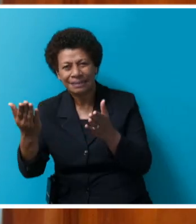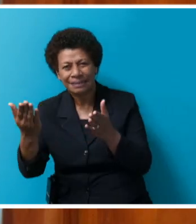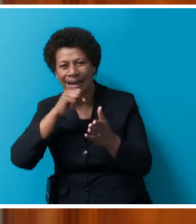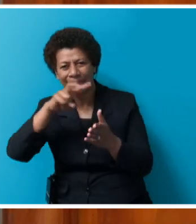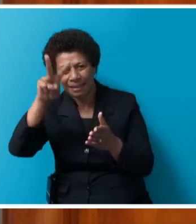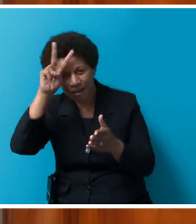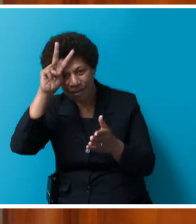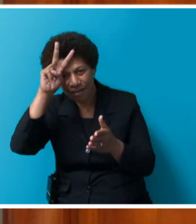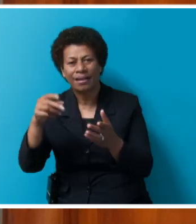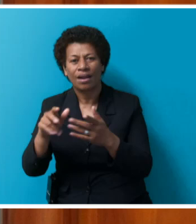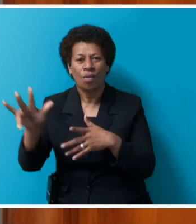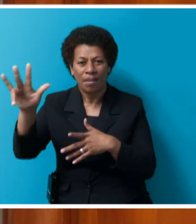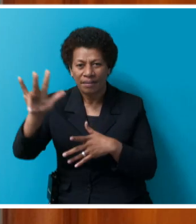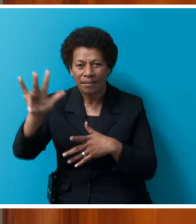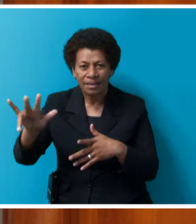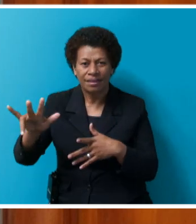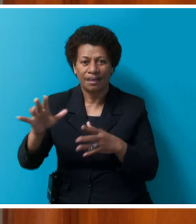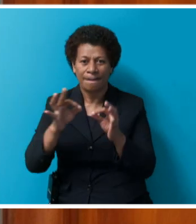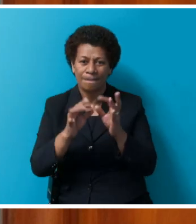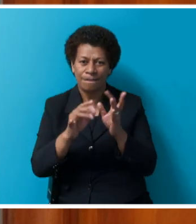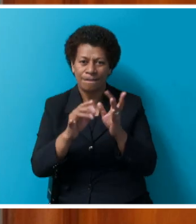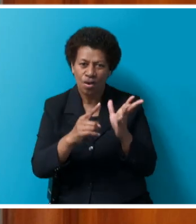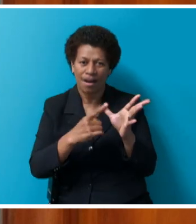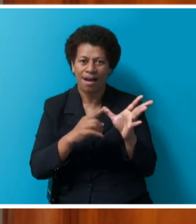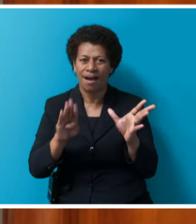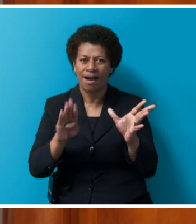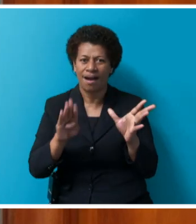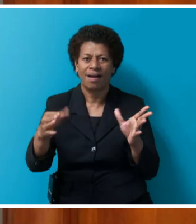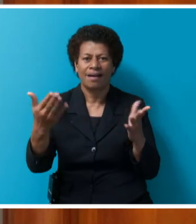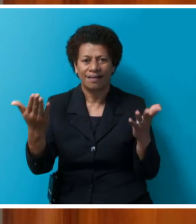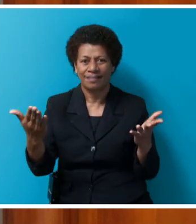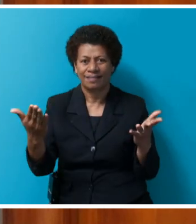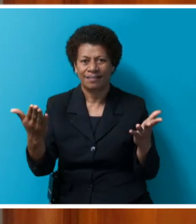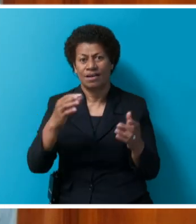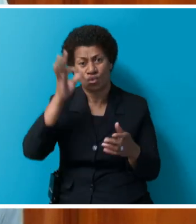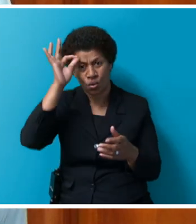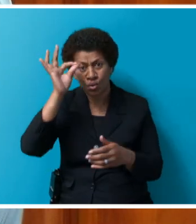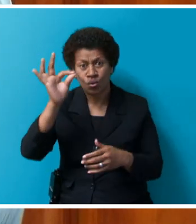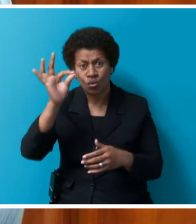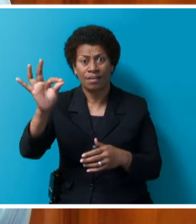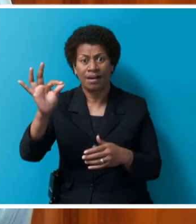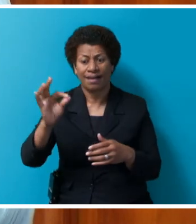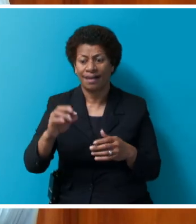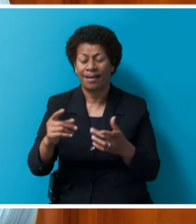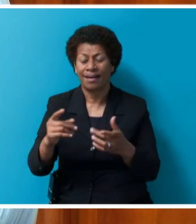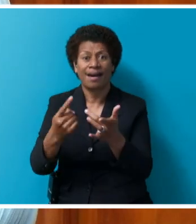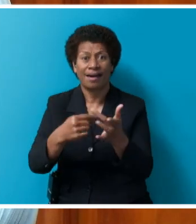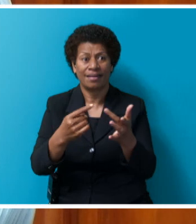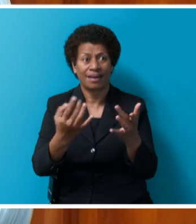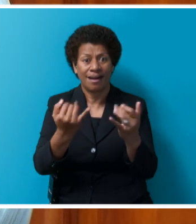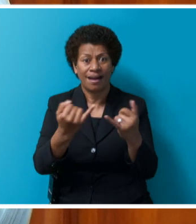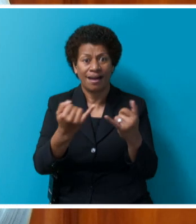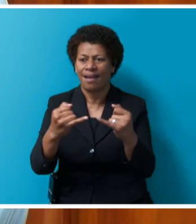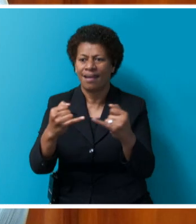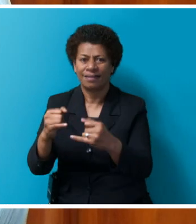Lomaibiti, Bua, Ra, Rotuma, Mabunoni Basoundu, and many unreachable areas by connectivity